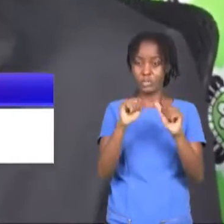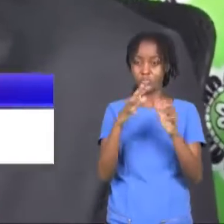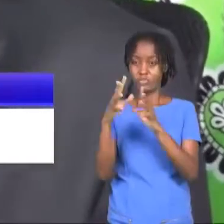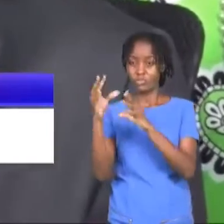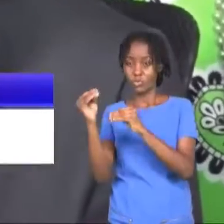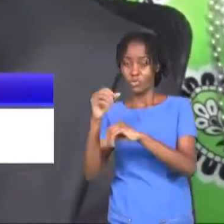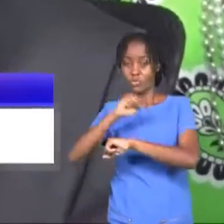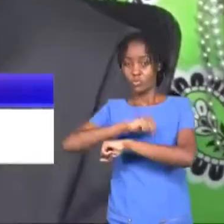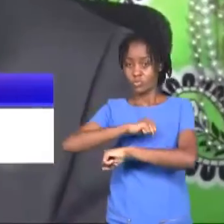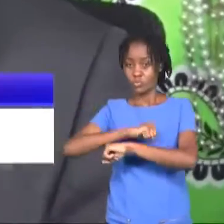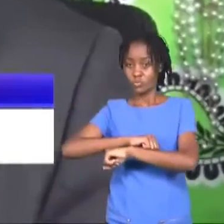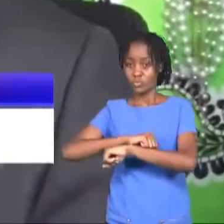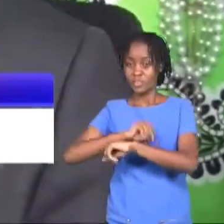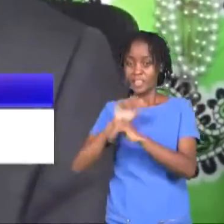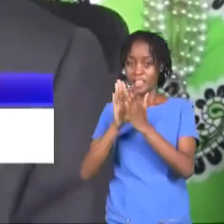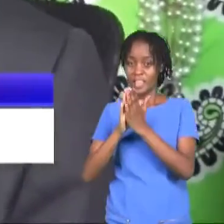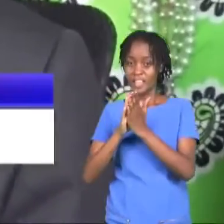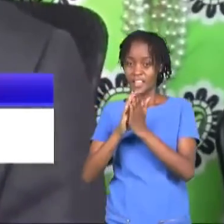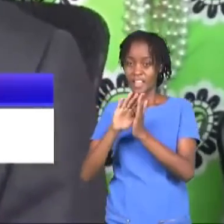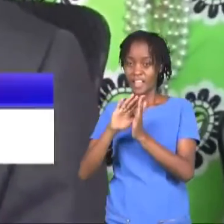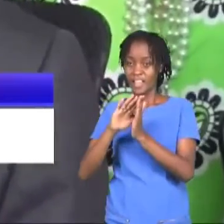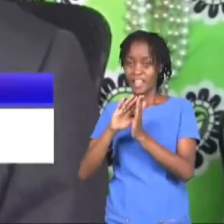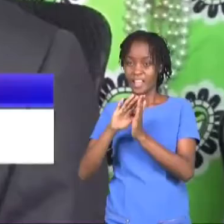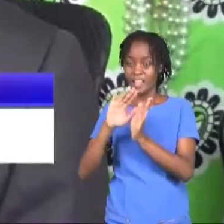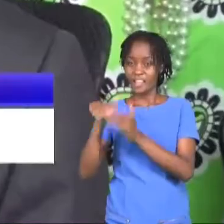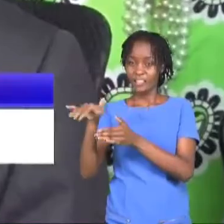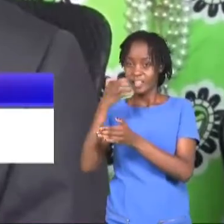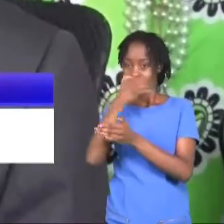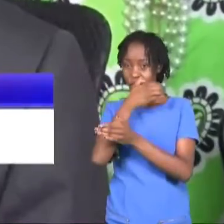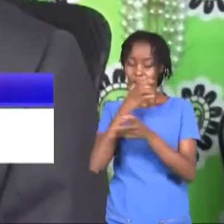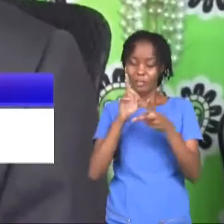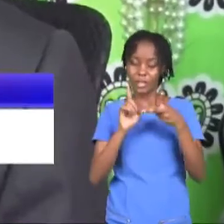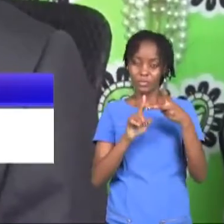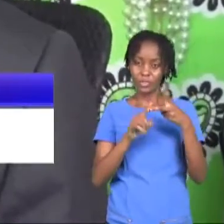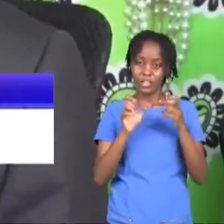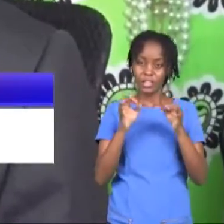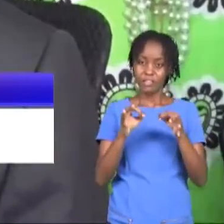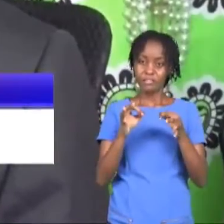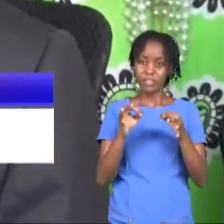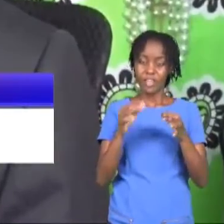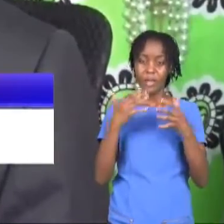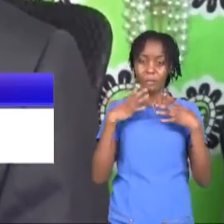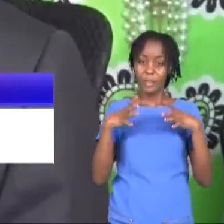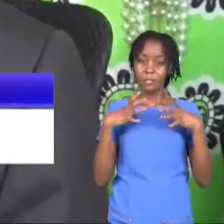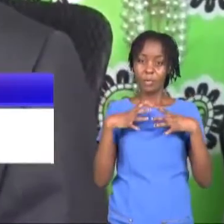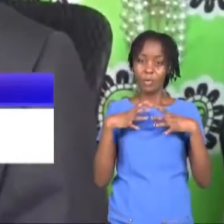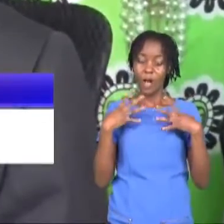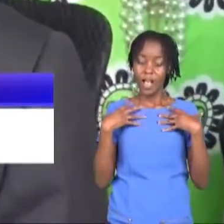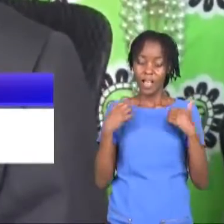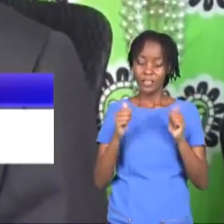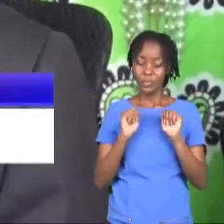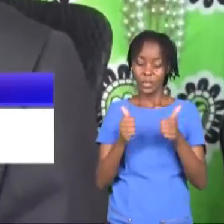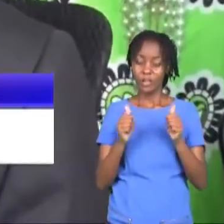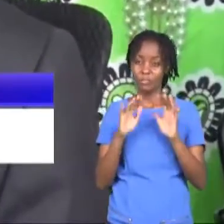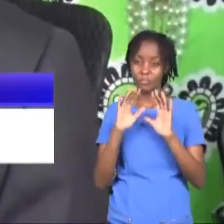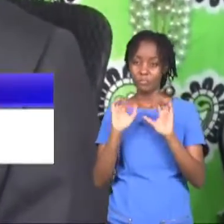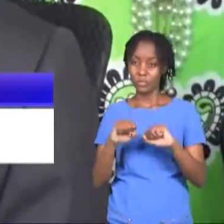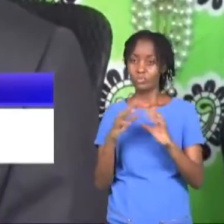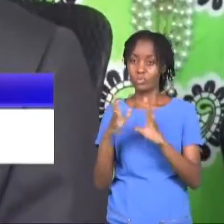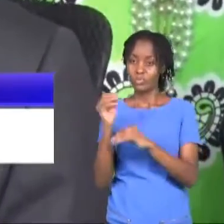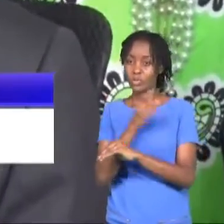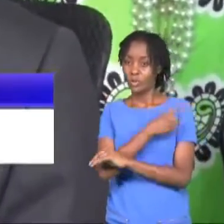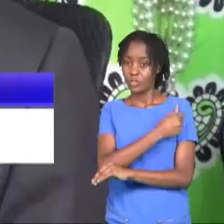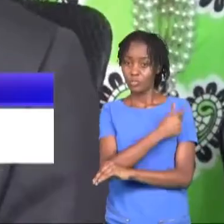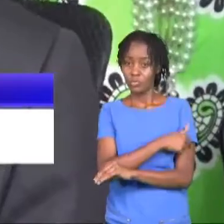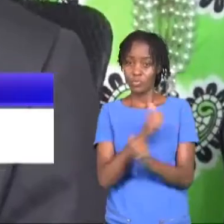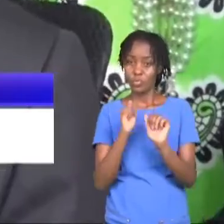ignorance. 2, if citizens are healthy, they can access health services, they